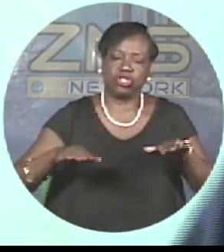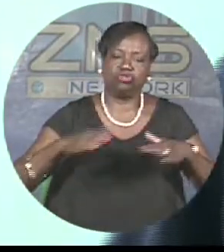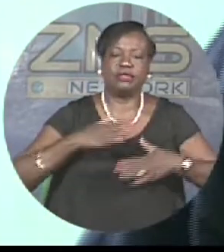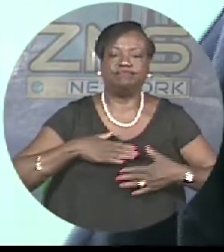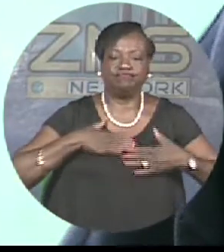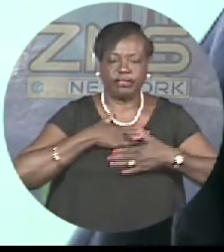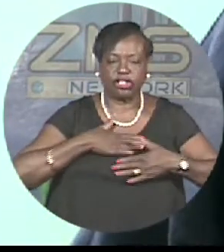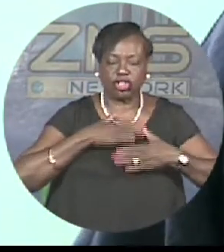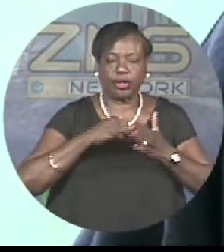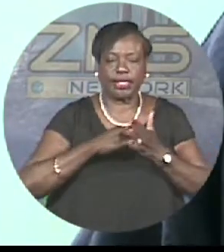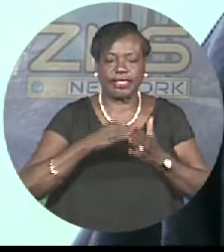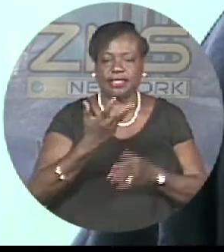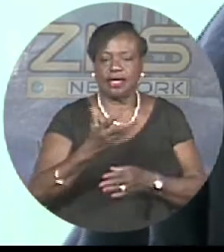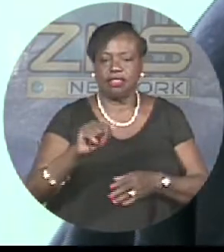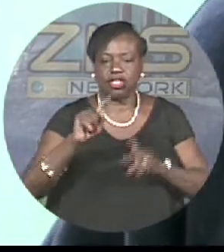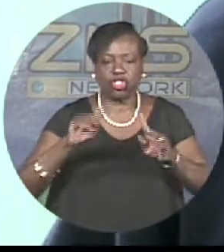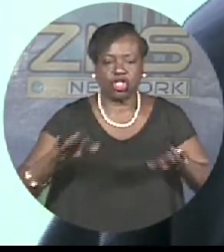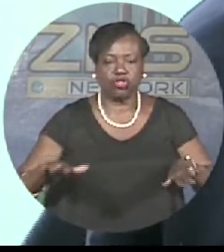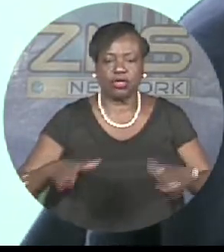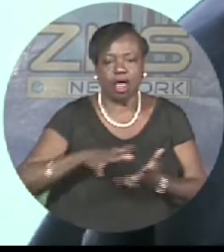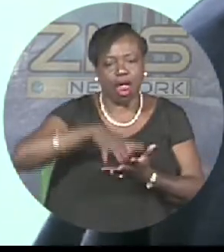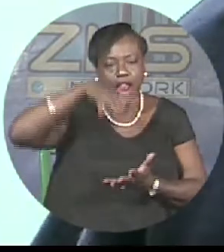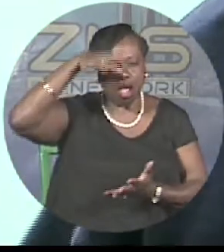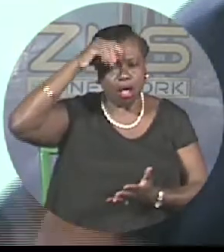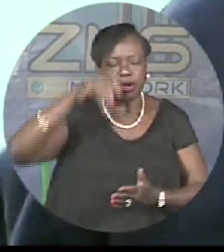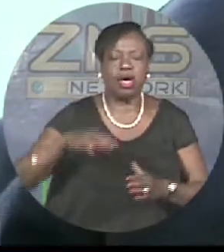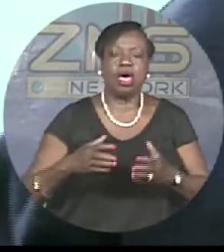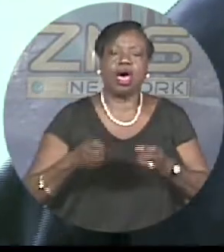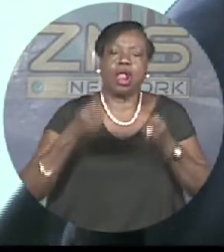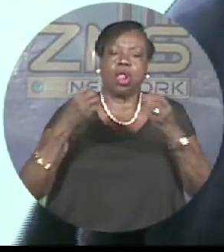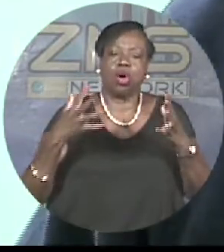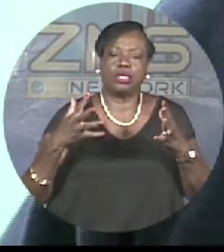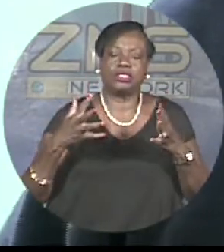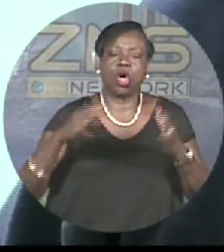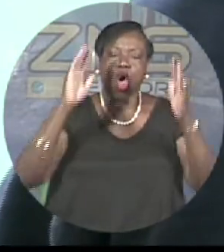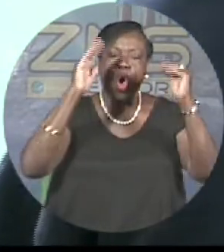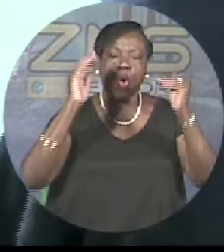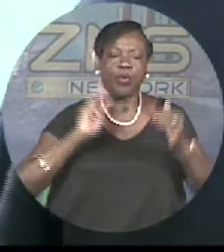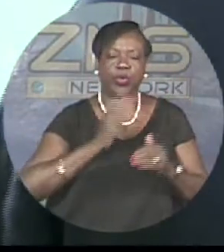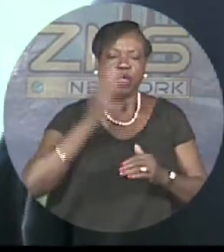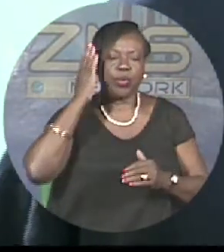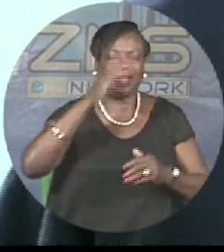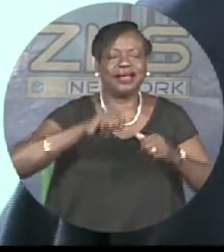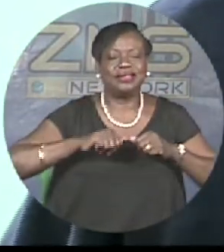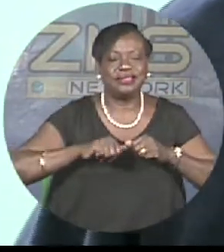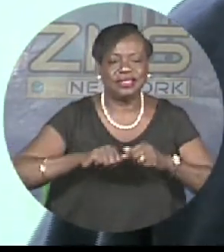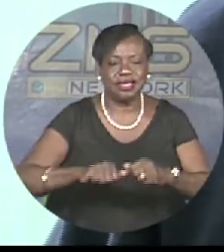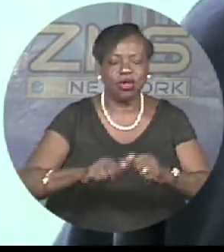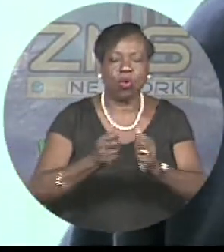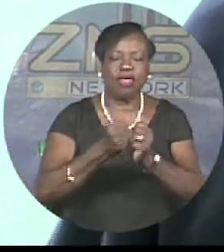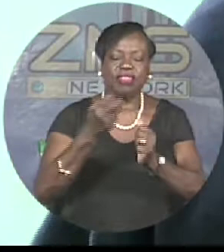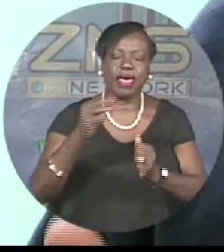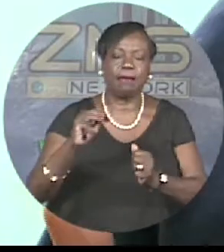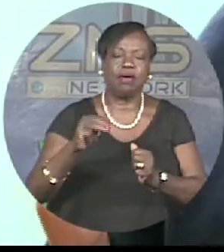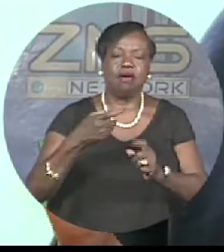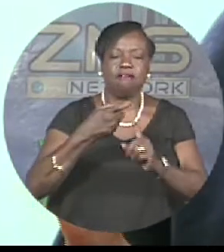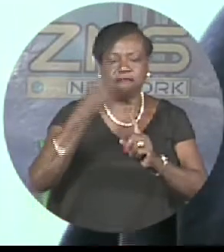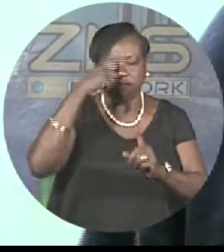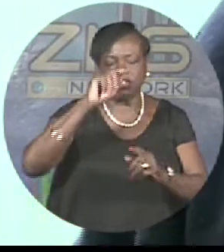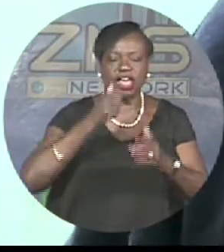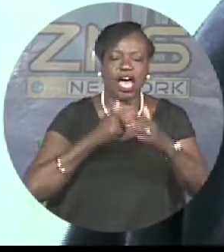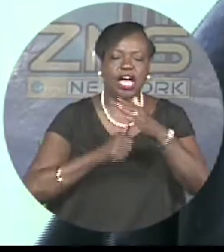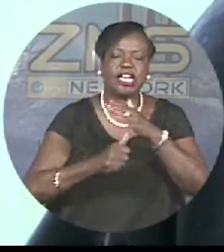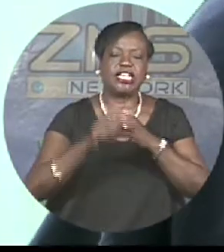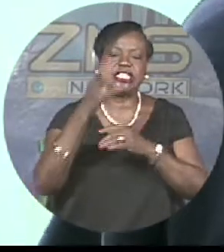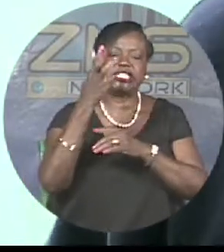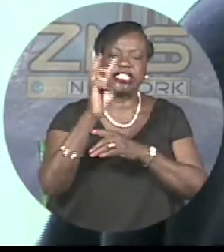lot, and we're hoping that we could continue with them to get them to the next level in terms of under 15 team,